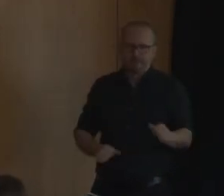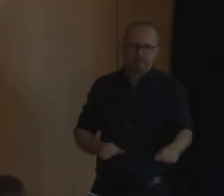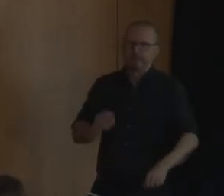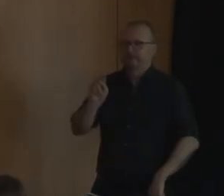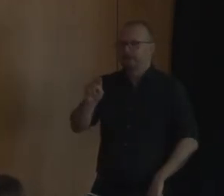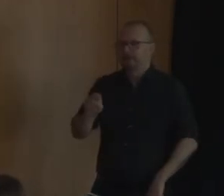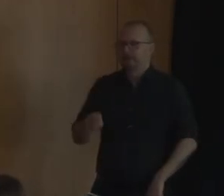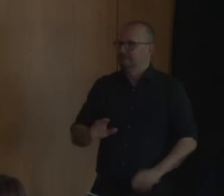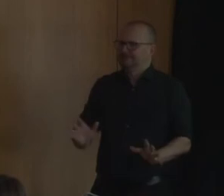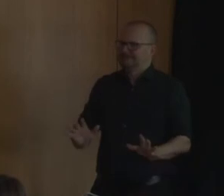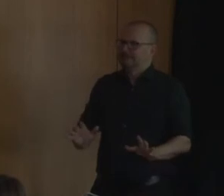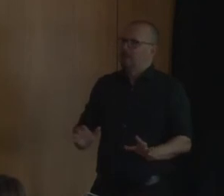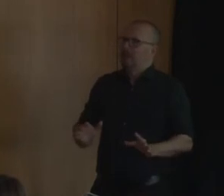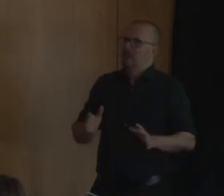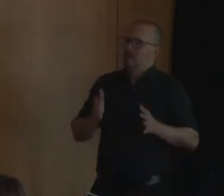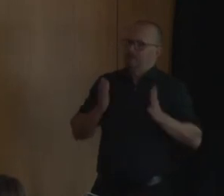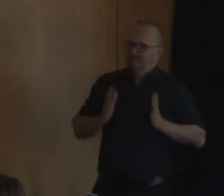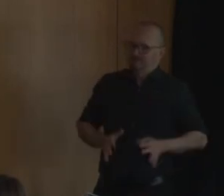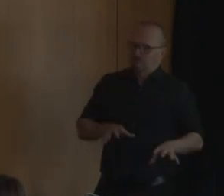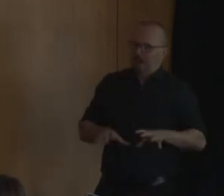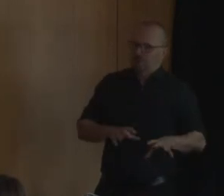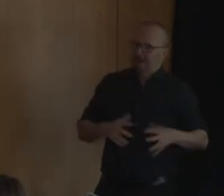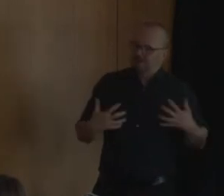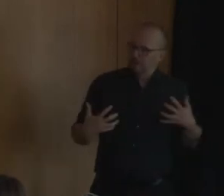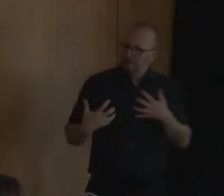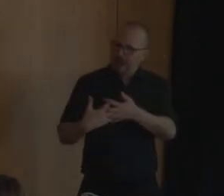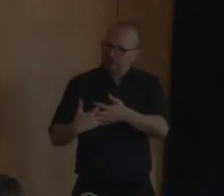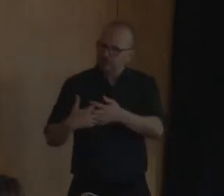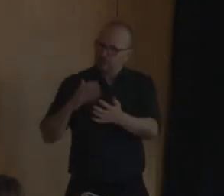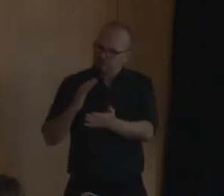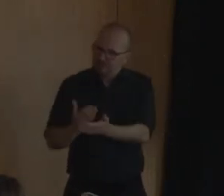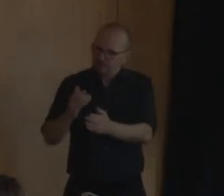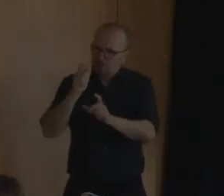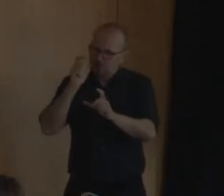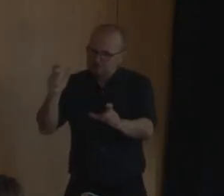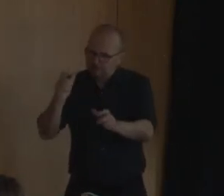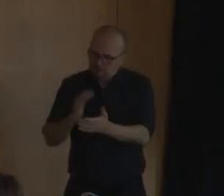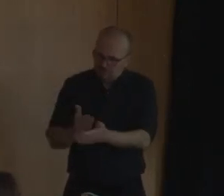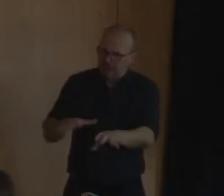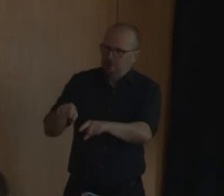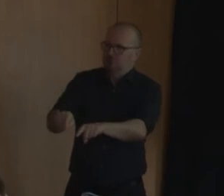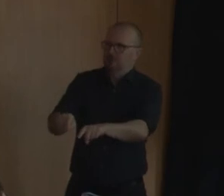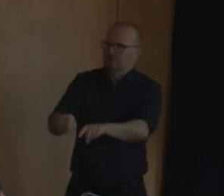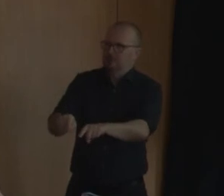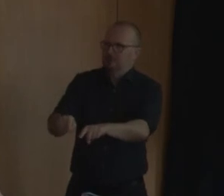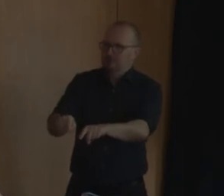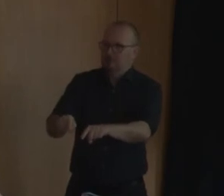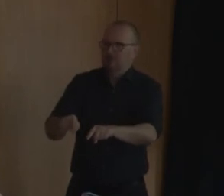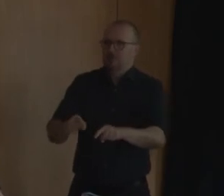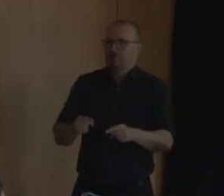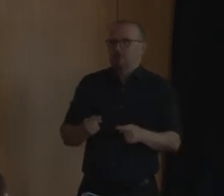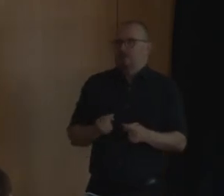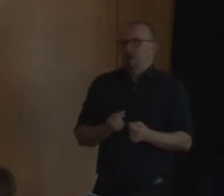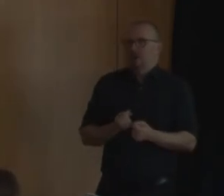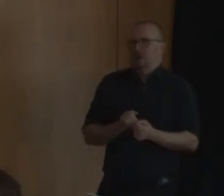we're asking for matches the concept, the real action. So much of our learning happens in our bodies, so this